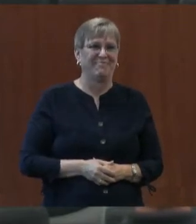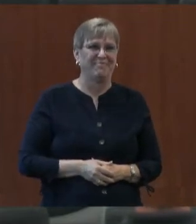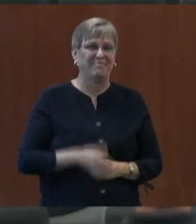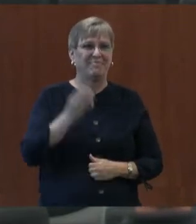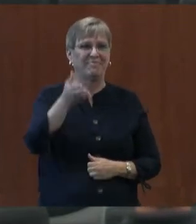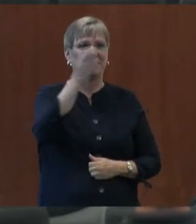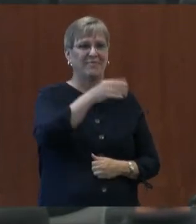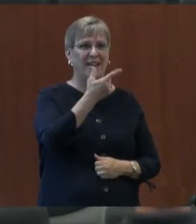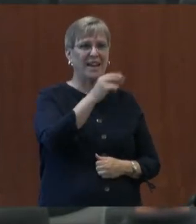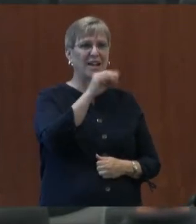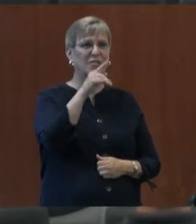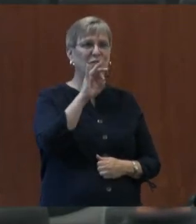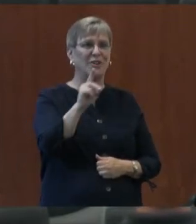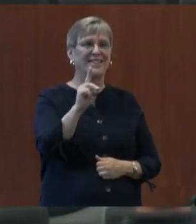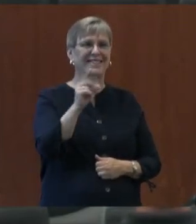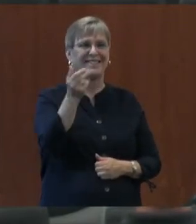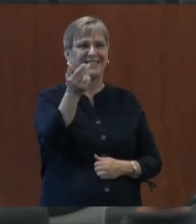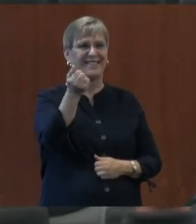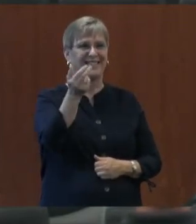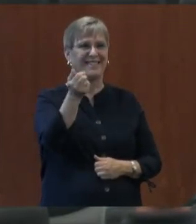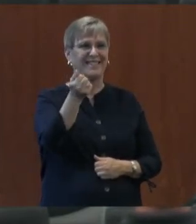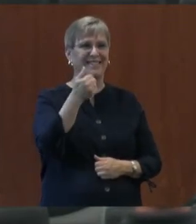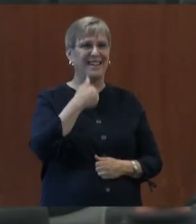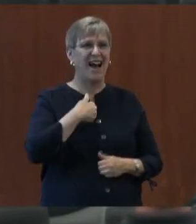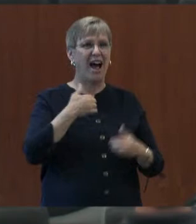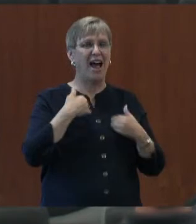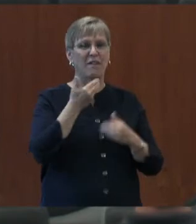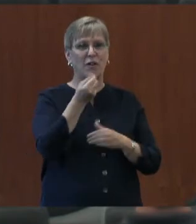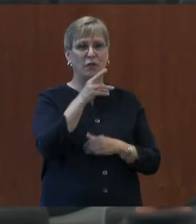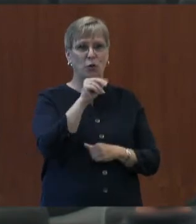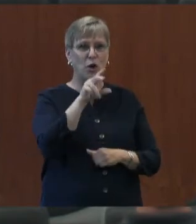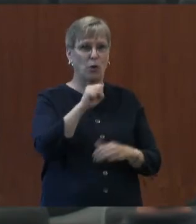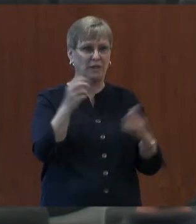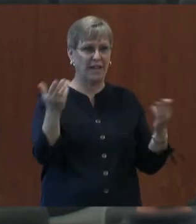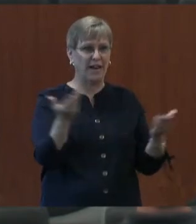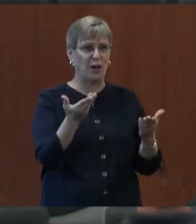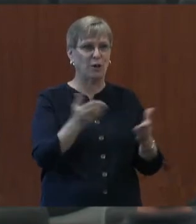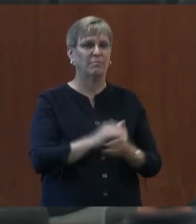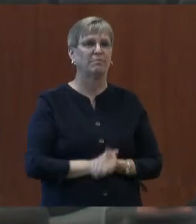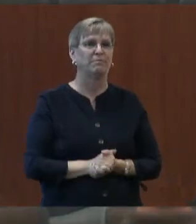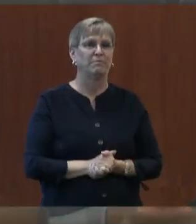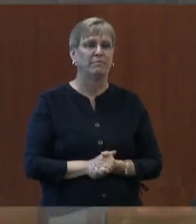Mr. Gillespie? I just have a few notes here.